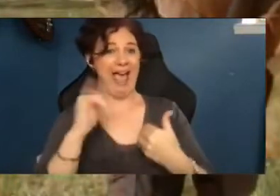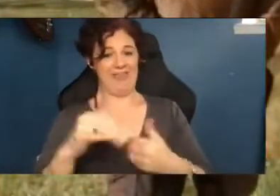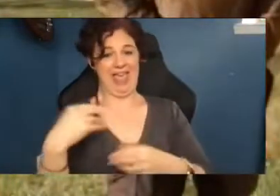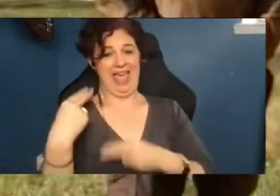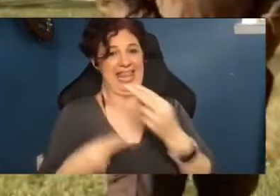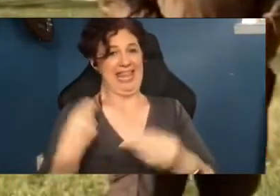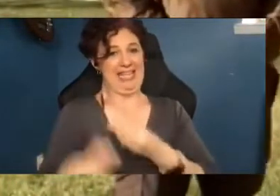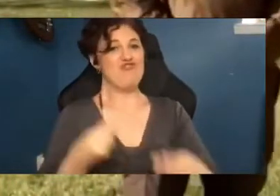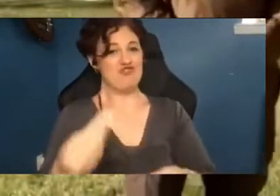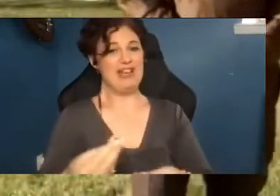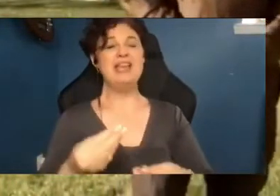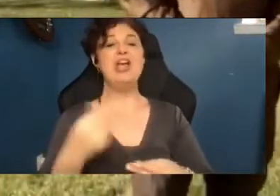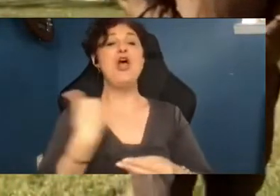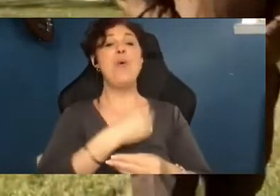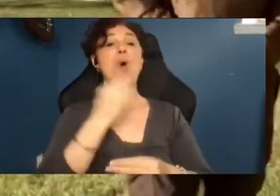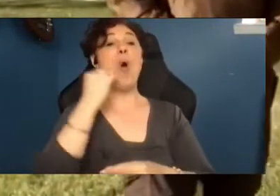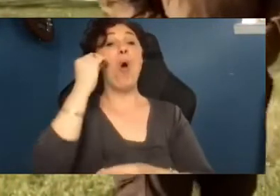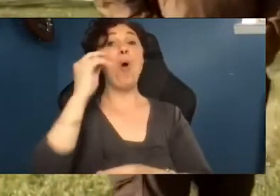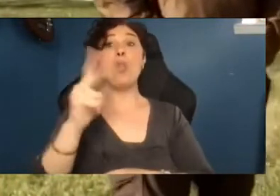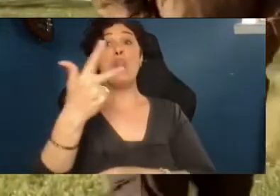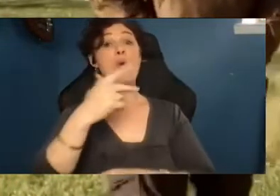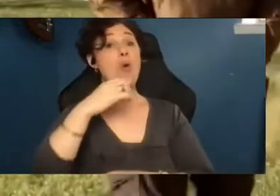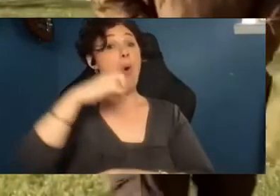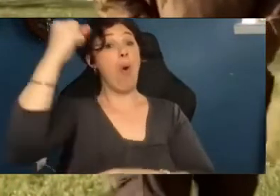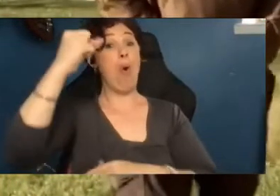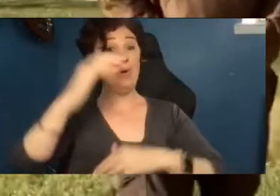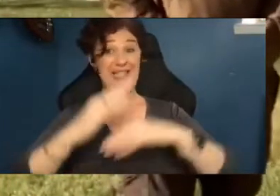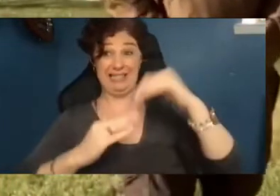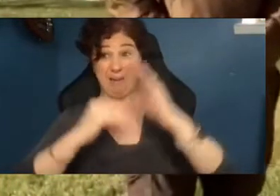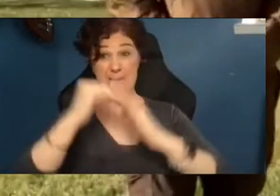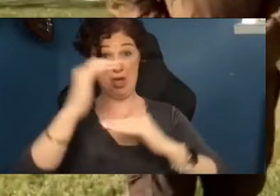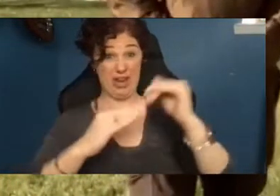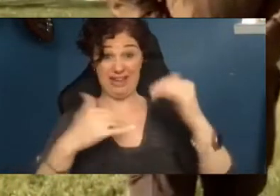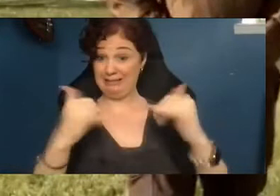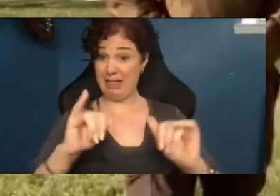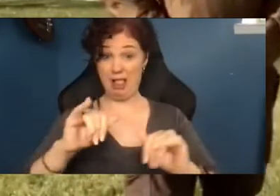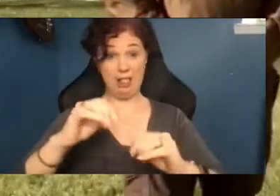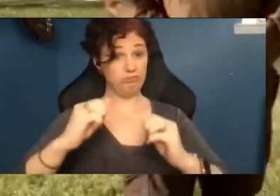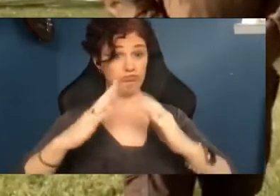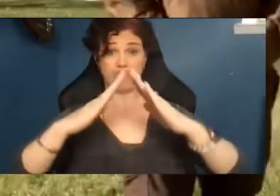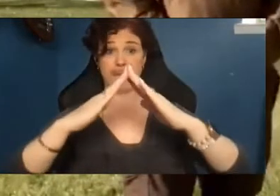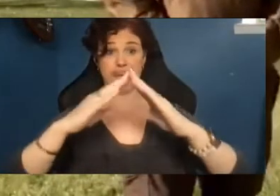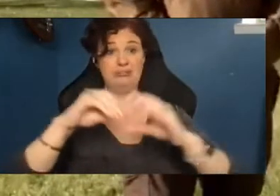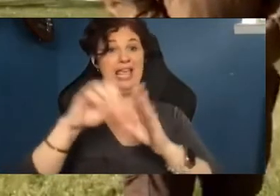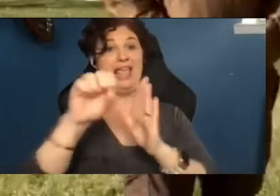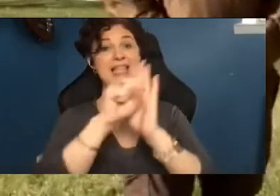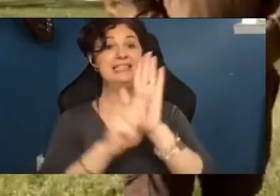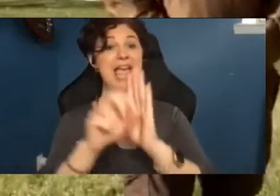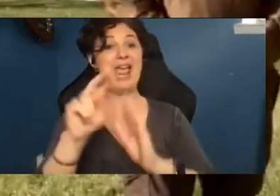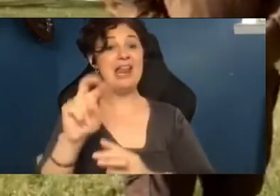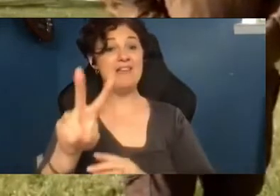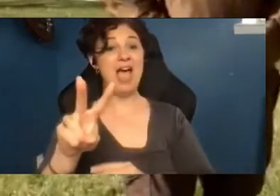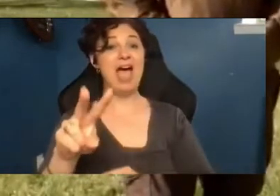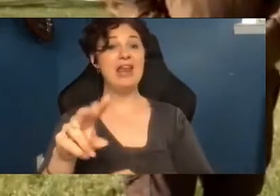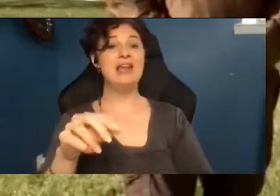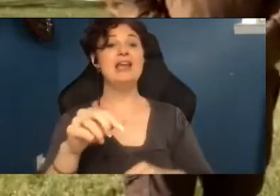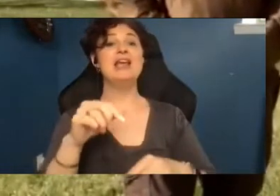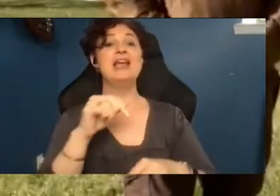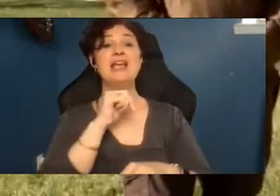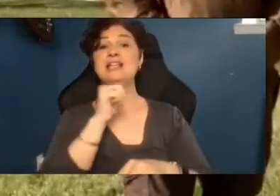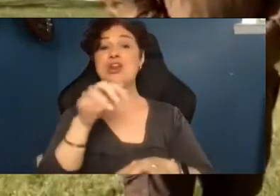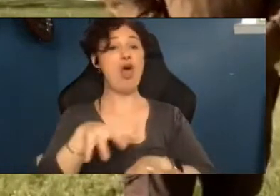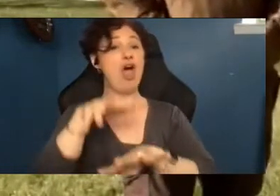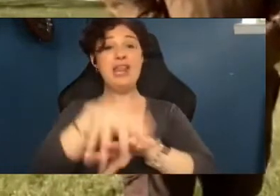history. We're actually home to the third oldest building still standing in the state of Nevada that is a non-indigenous structure.